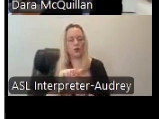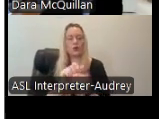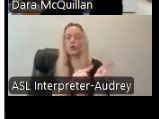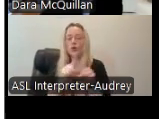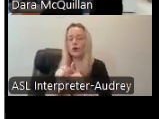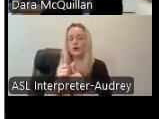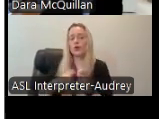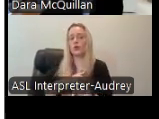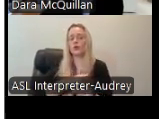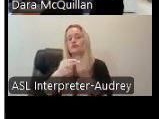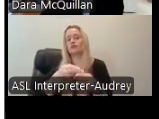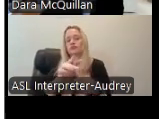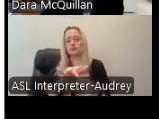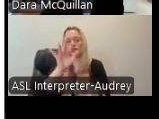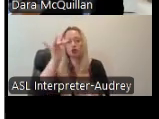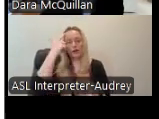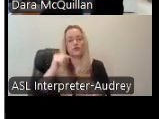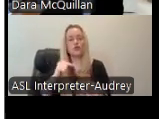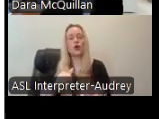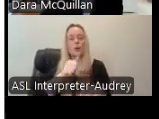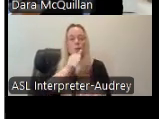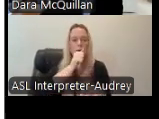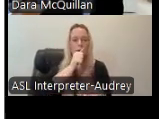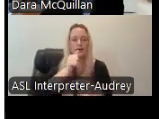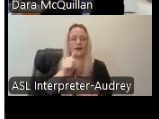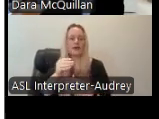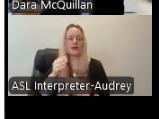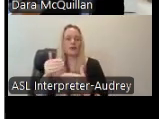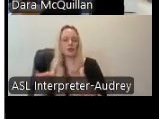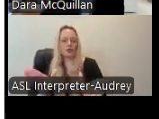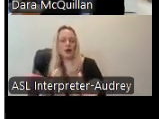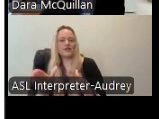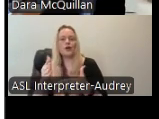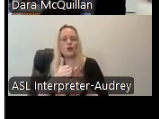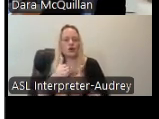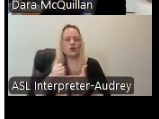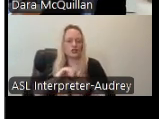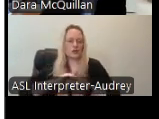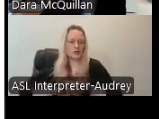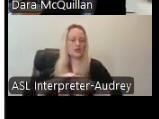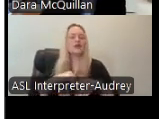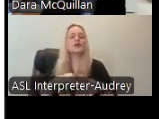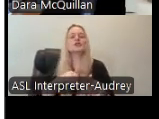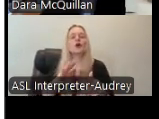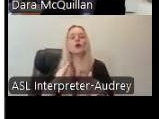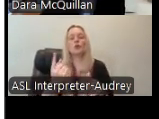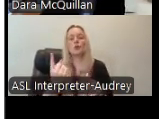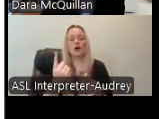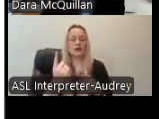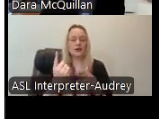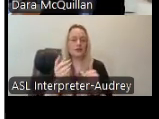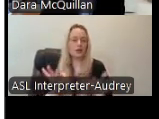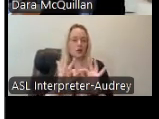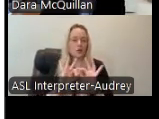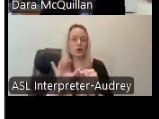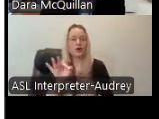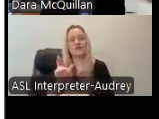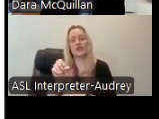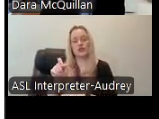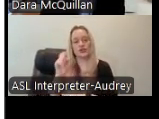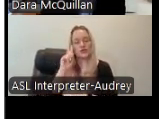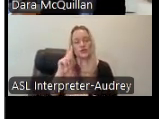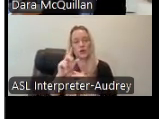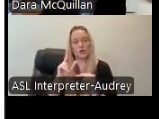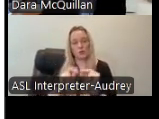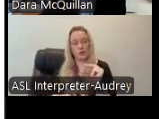very well known for our public-private partnerships. As a matter of fact, one of the distinguishing features of the rebuilding of the World Trade